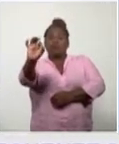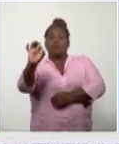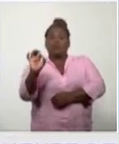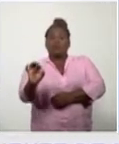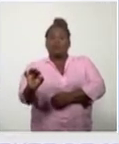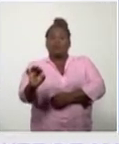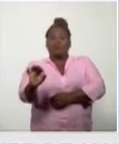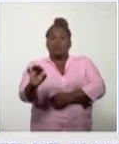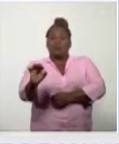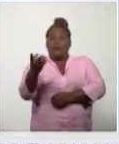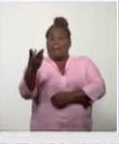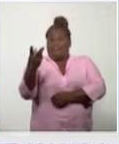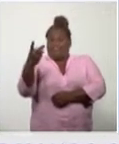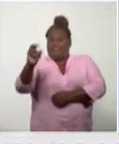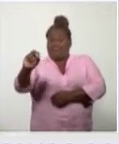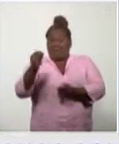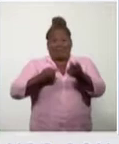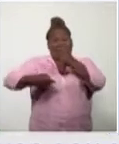individuals are female,